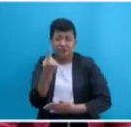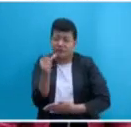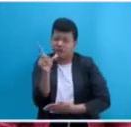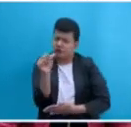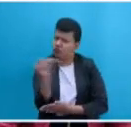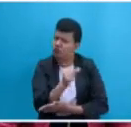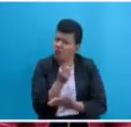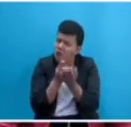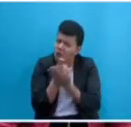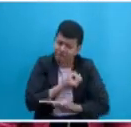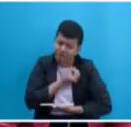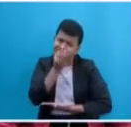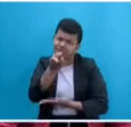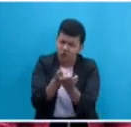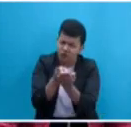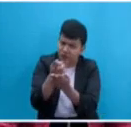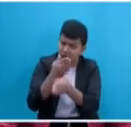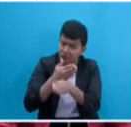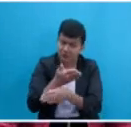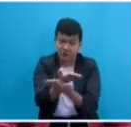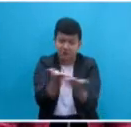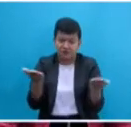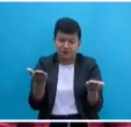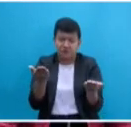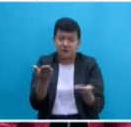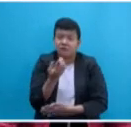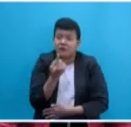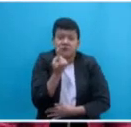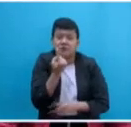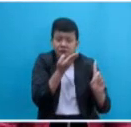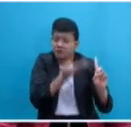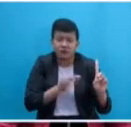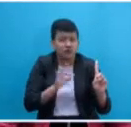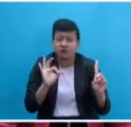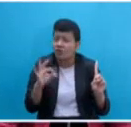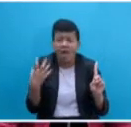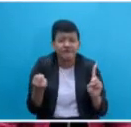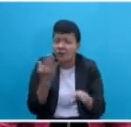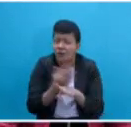that they propose that those that do not work do not deserve to eat.